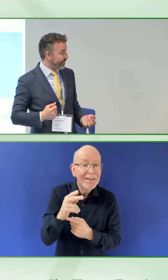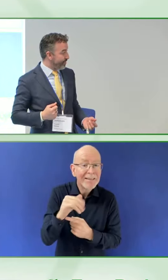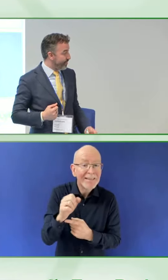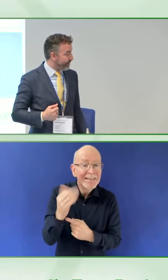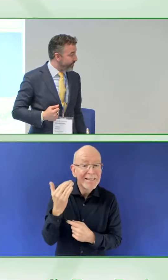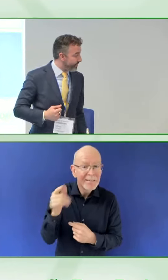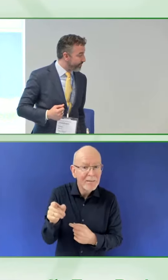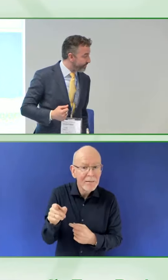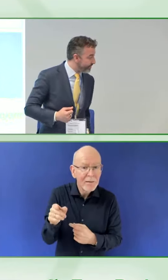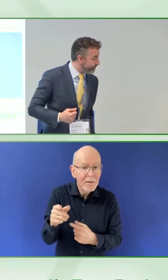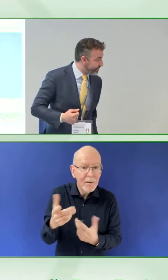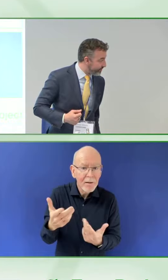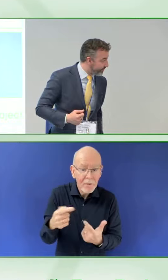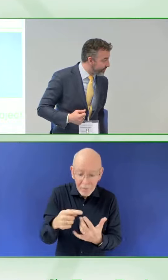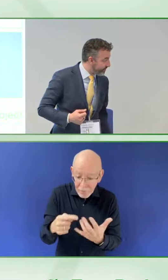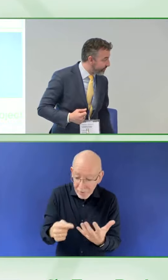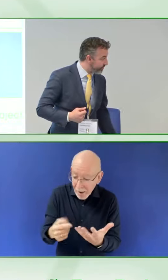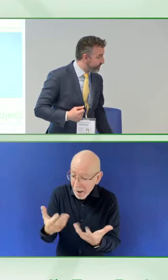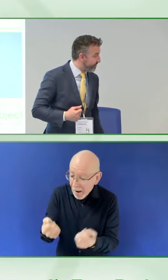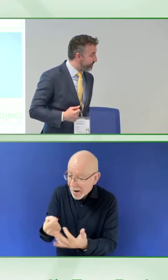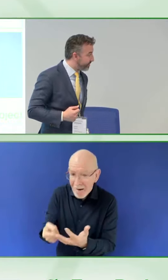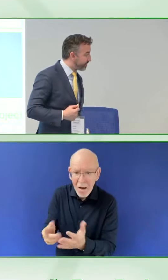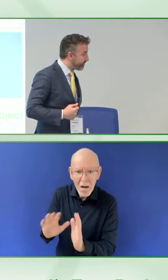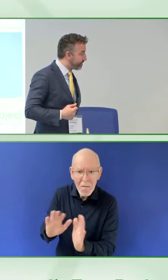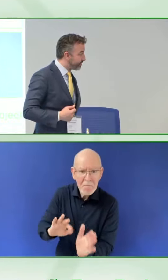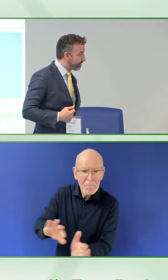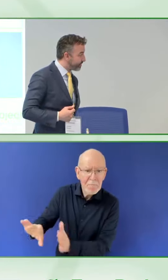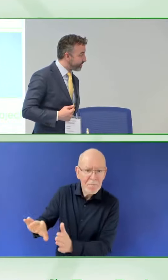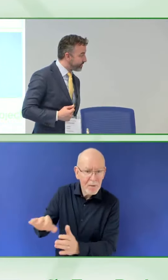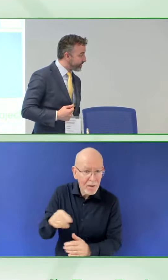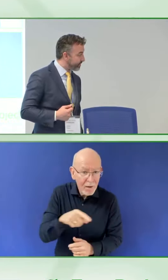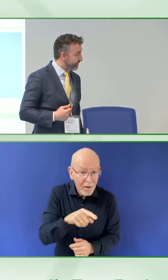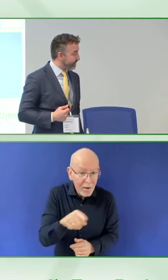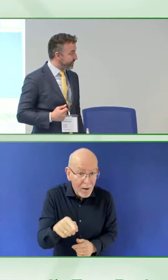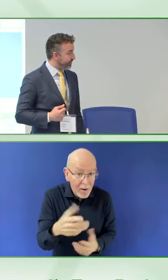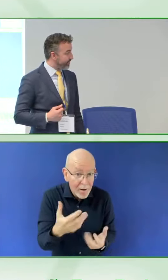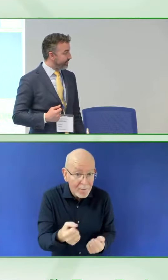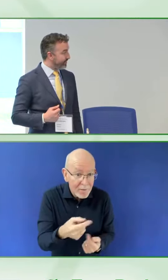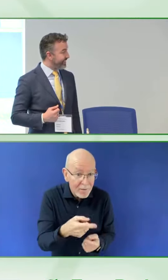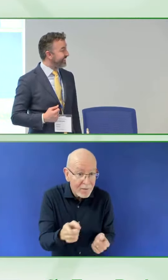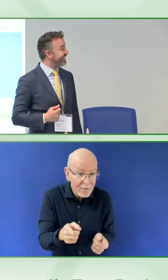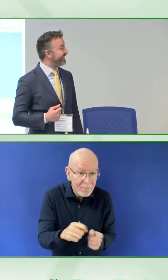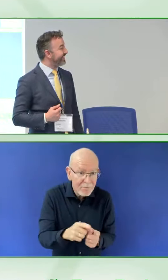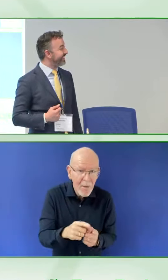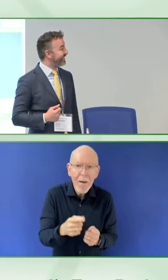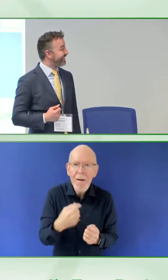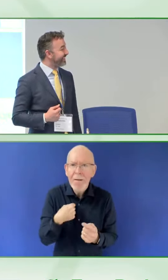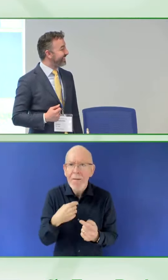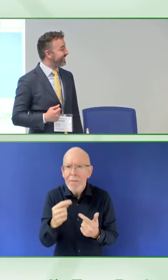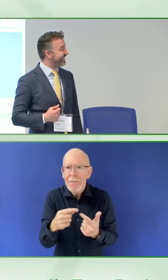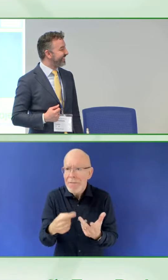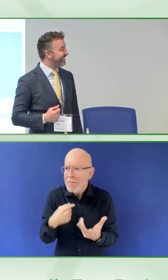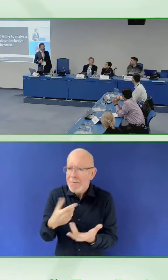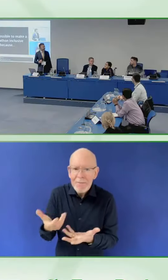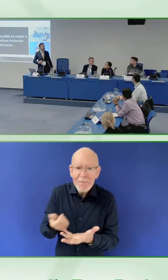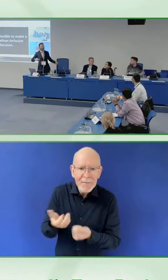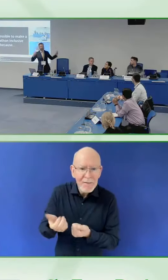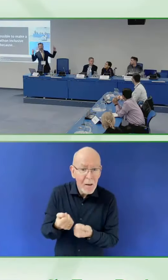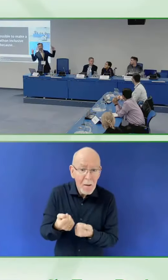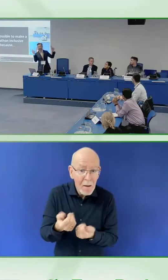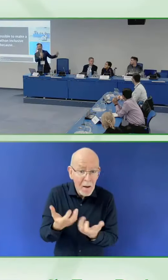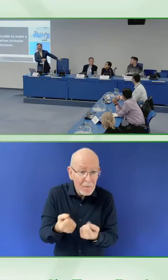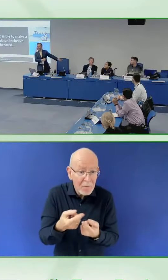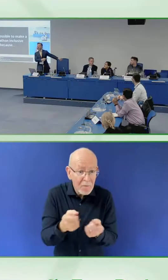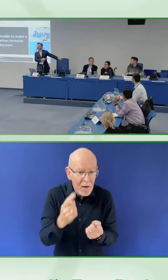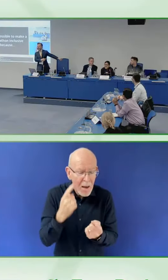Yeah. Products are not made for the hacks are not made for the actual problem. They are made for the self-satisfaction of